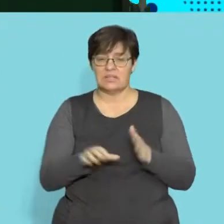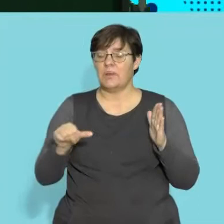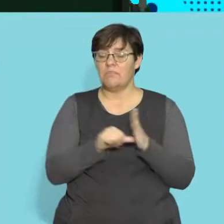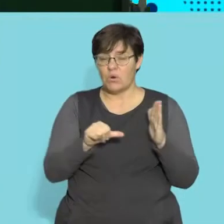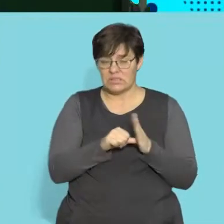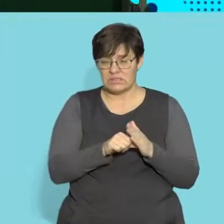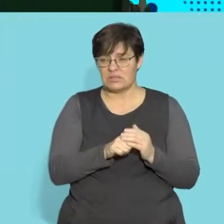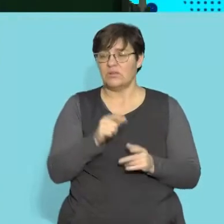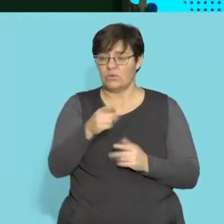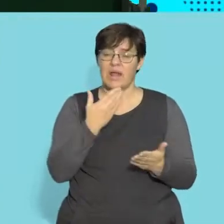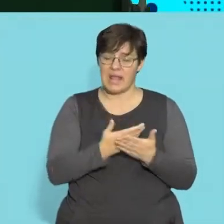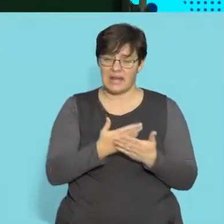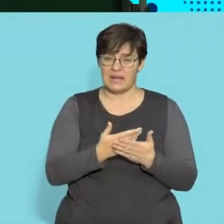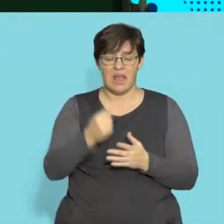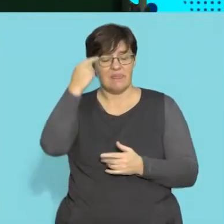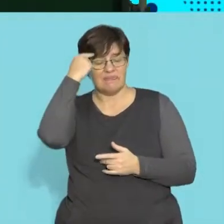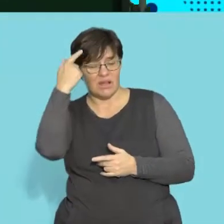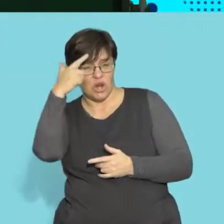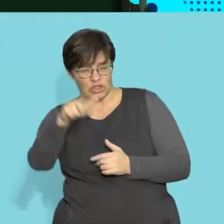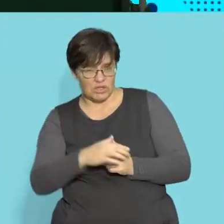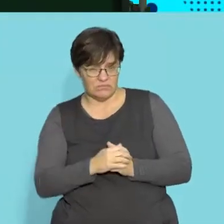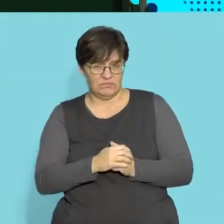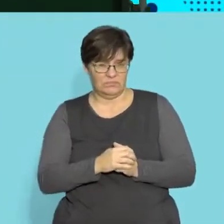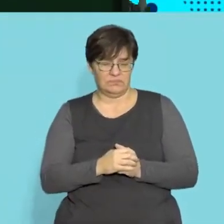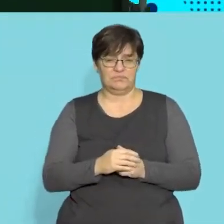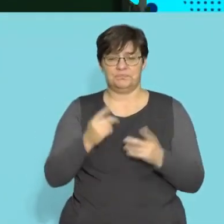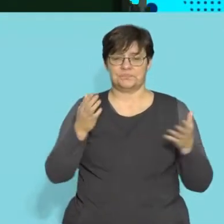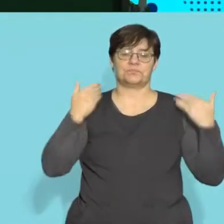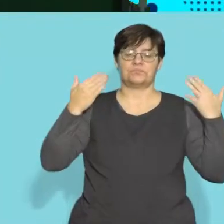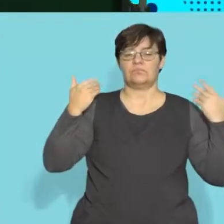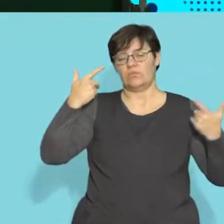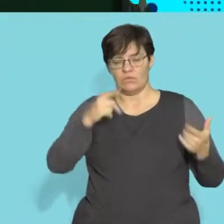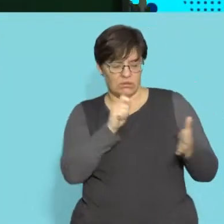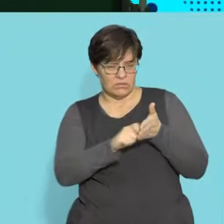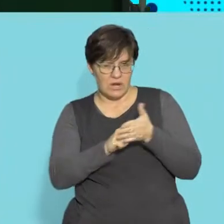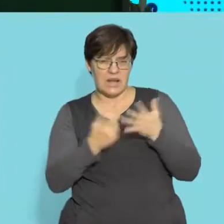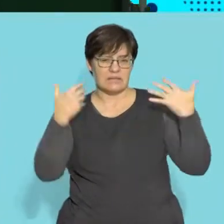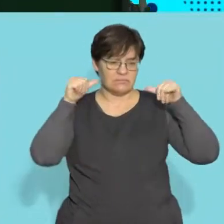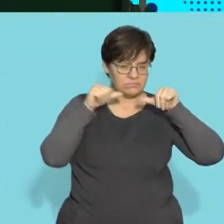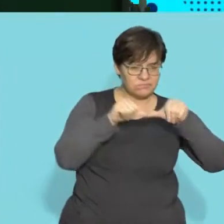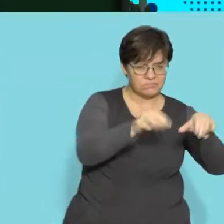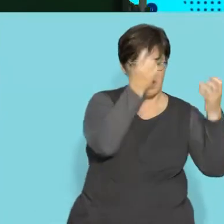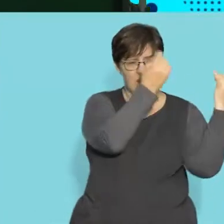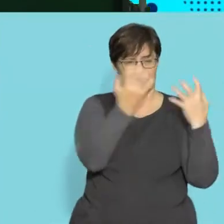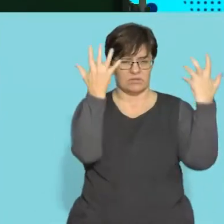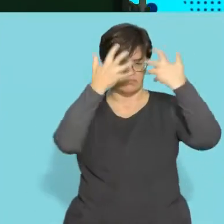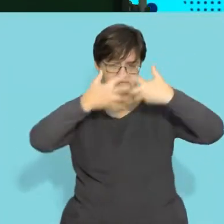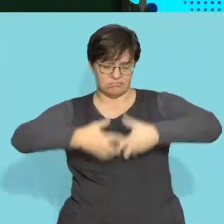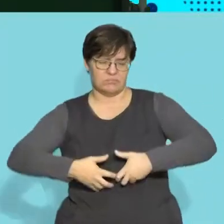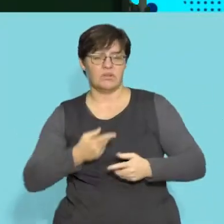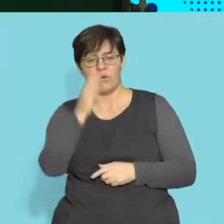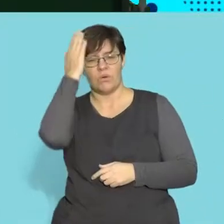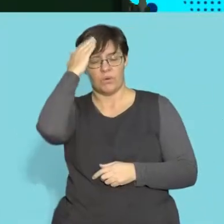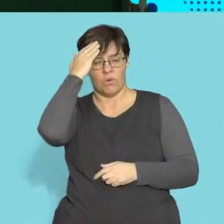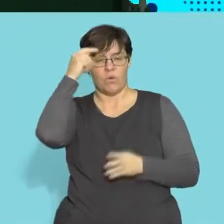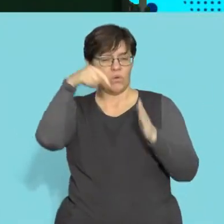It's important that you're able to think logically, keep a cool head, and synthesize that information, knowing that you